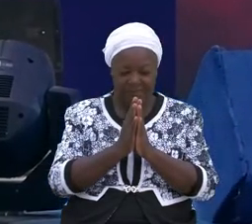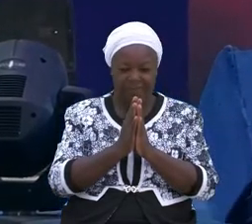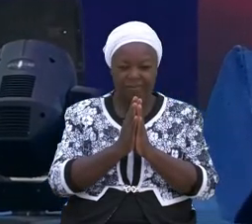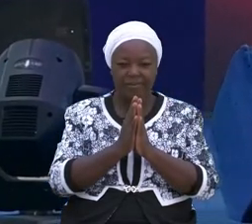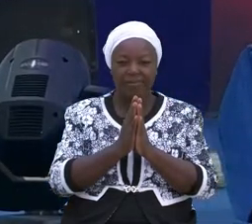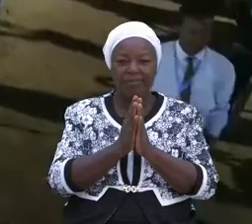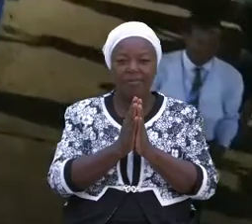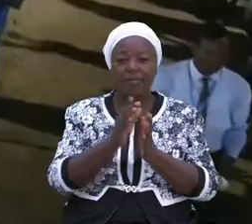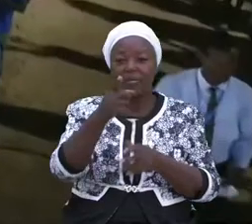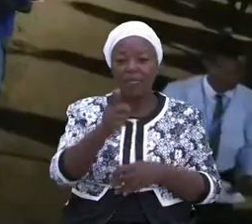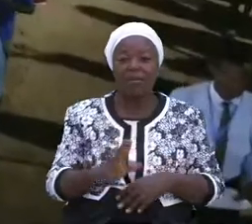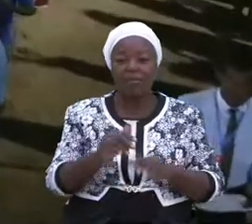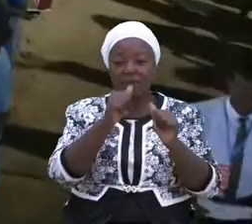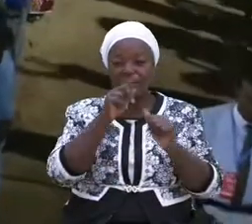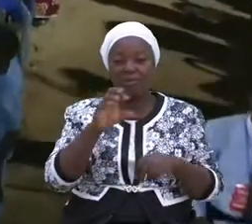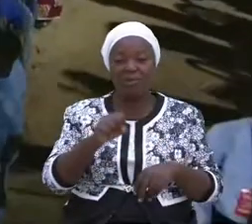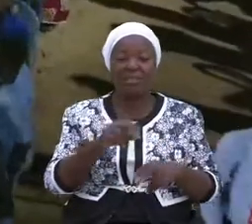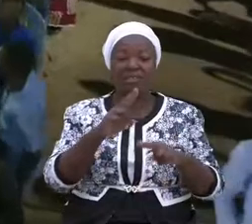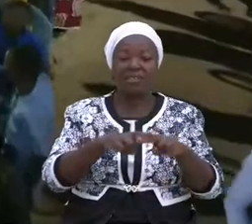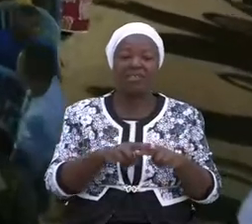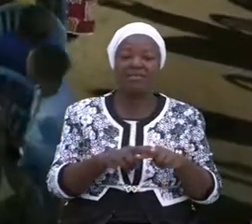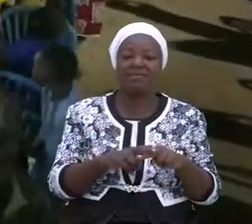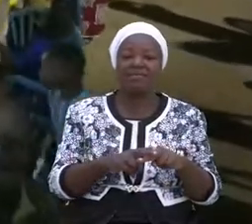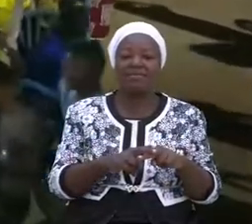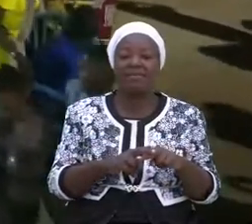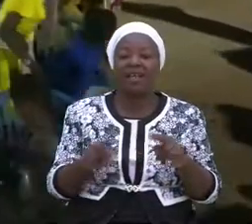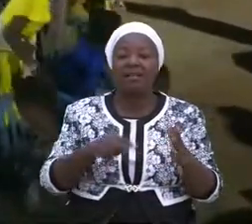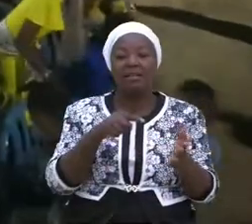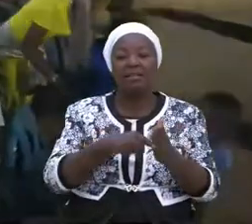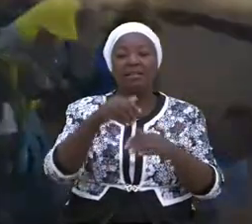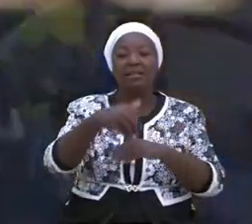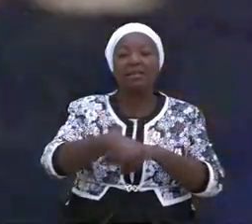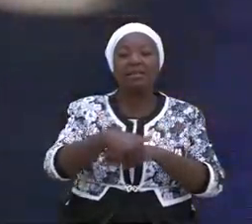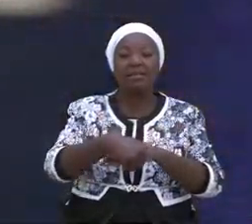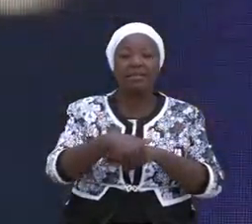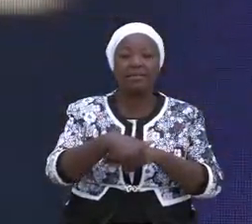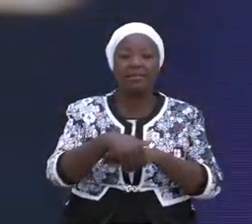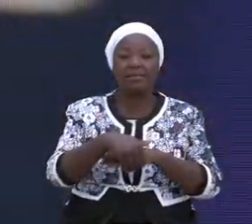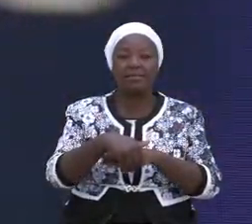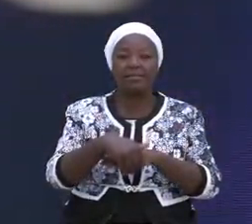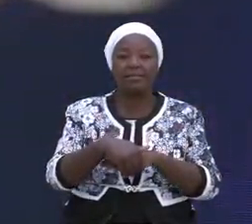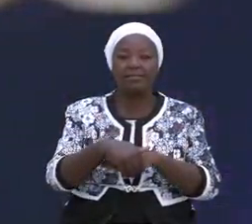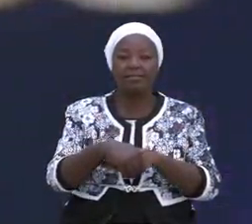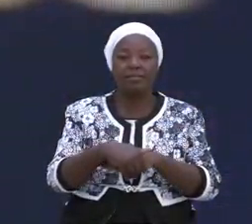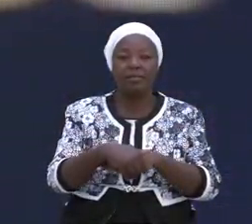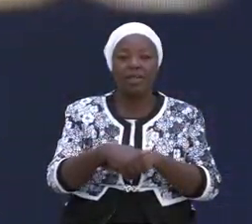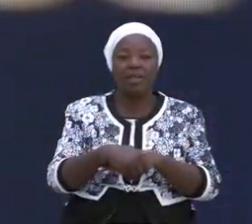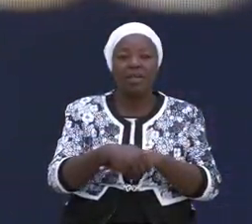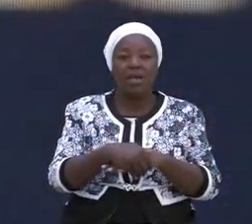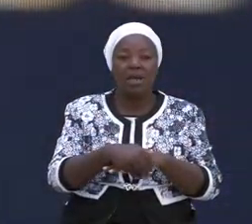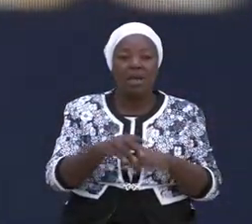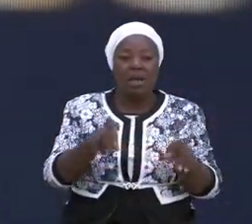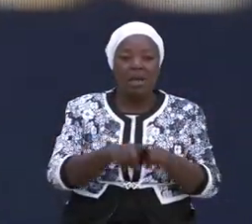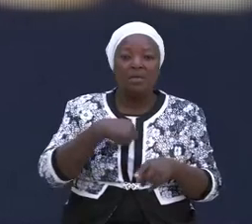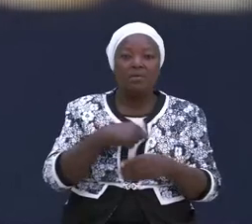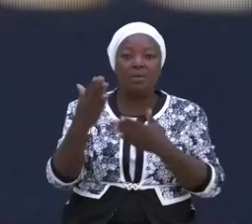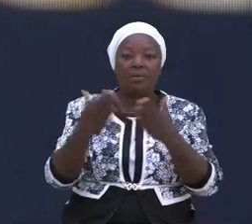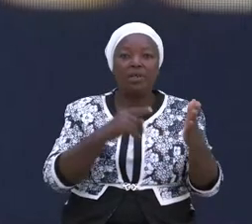God bless you. You can sit down. Tonight, as we bring this